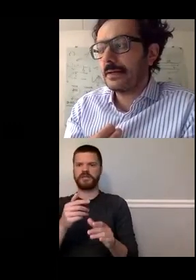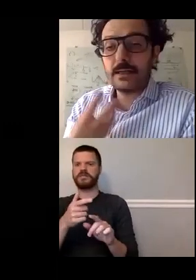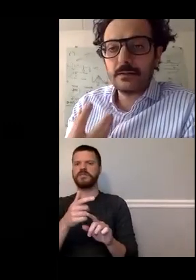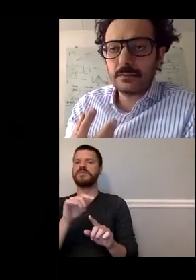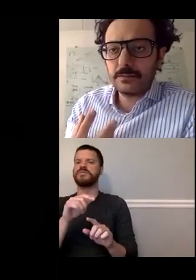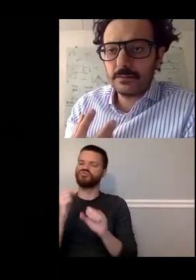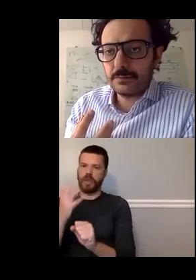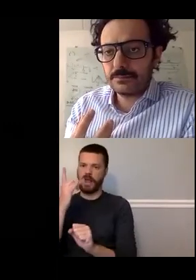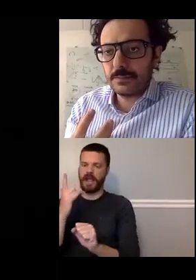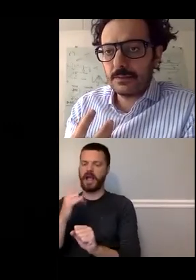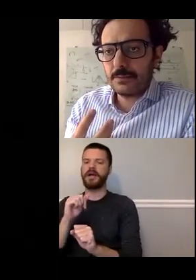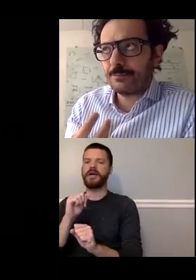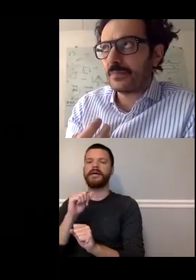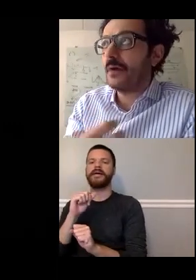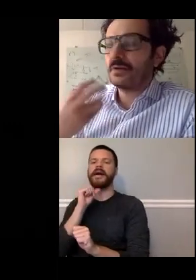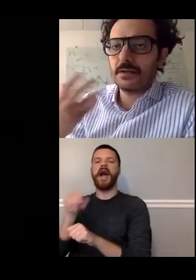other clinical